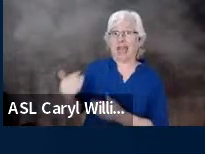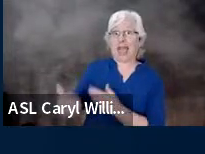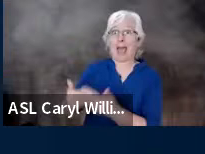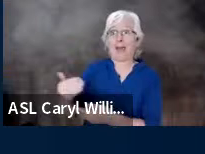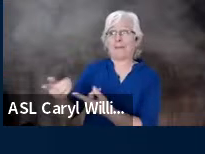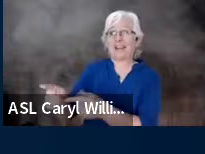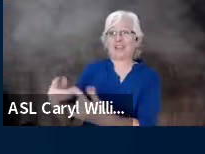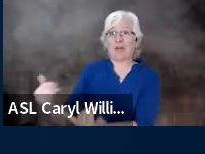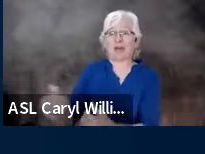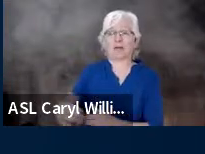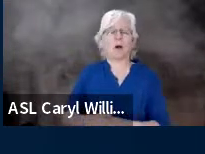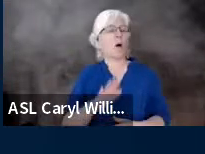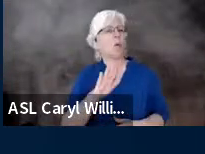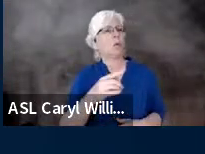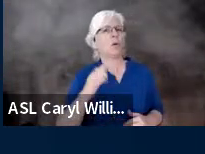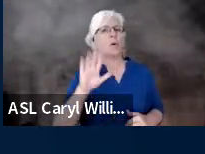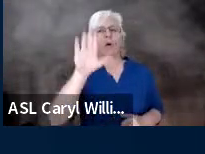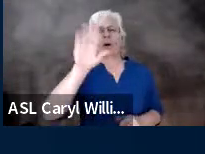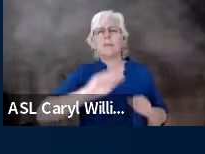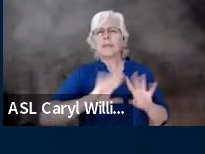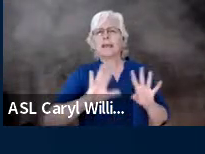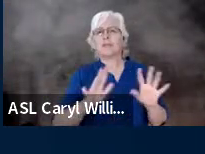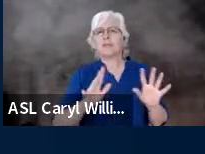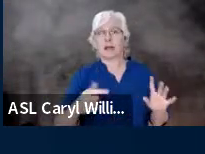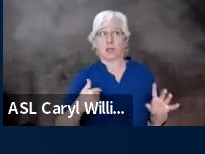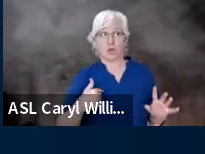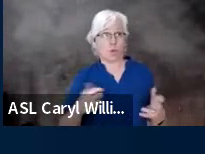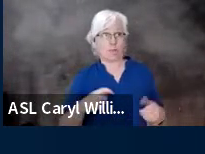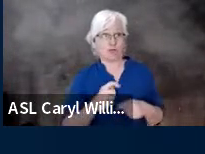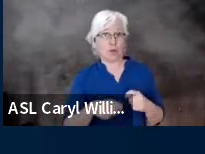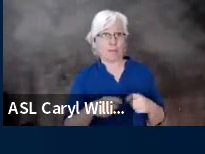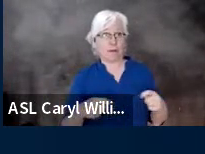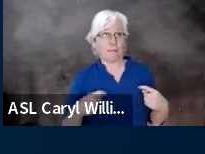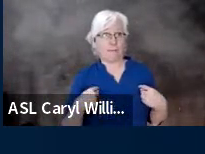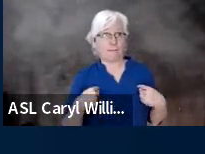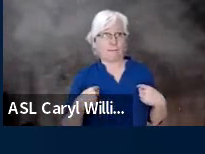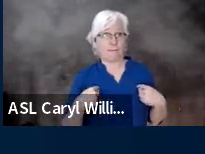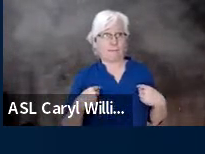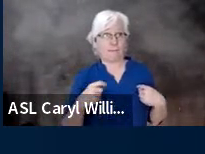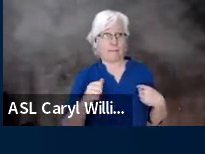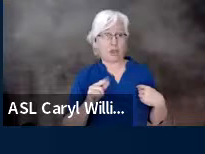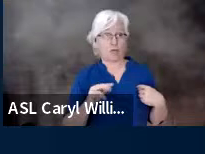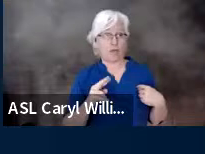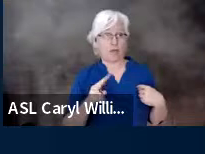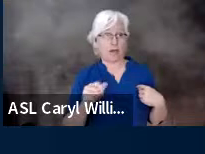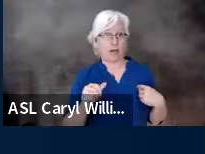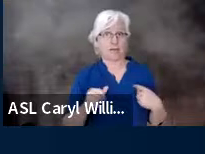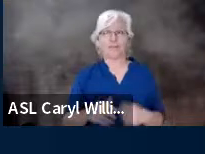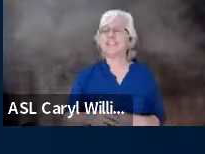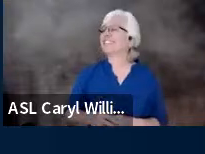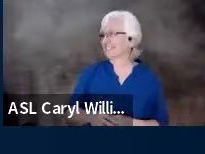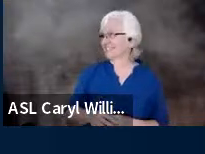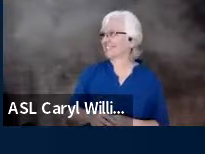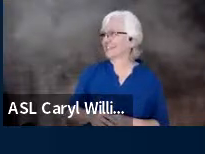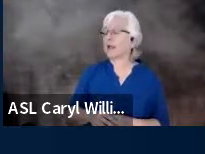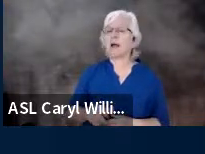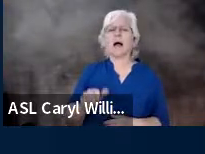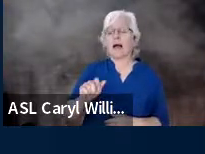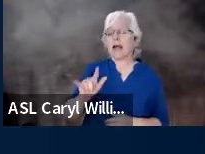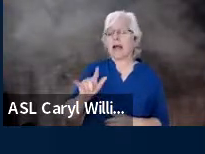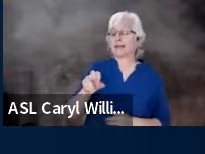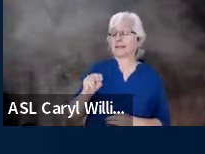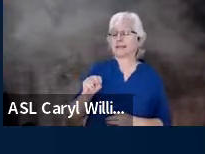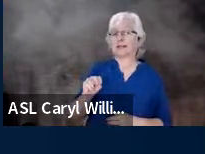Ariana? Yes, indeed. Great. Thank you again, Henry and Ariana, for